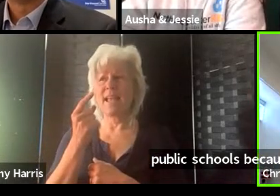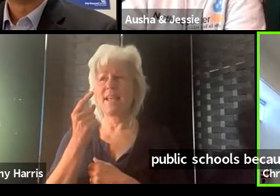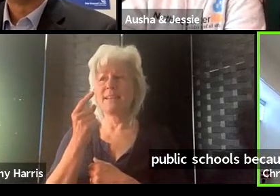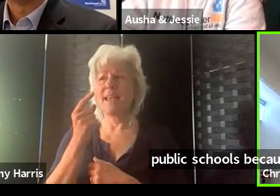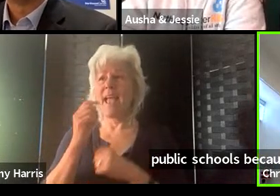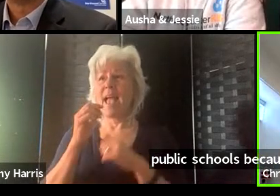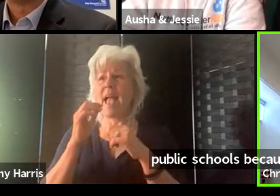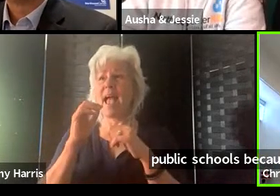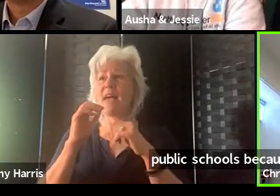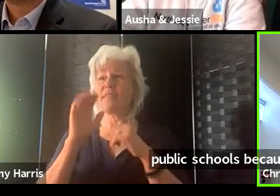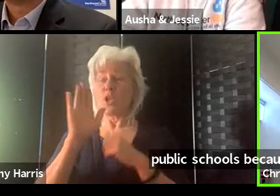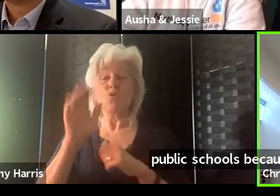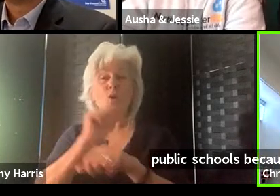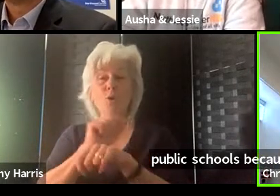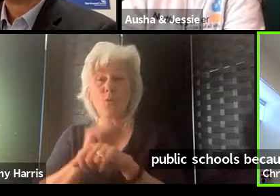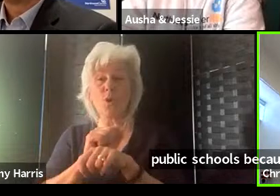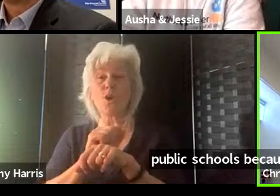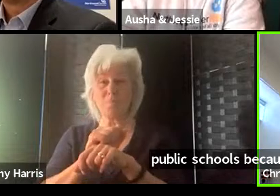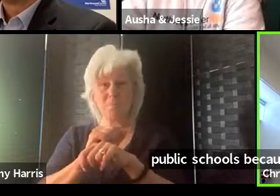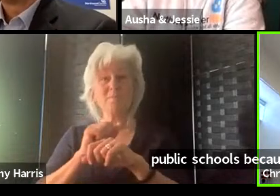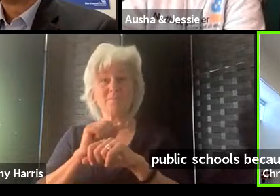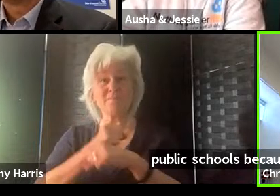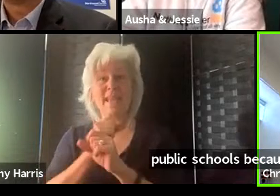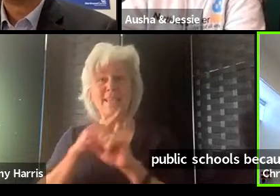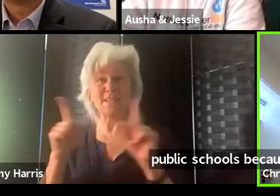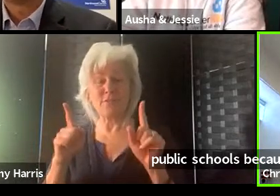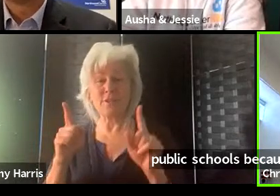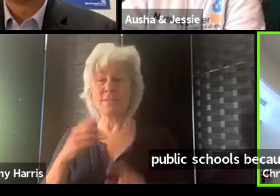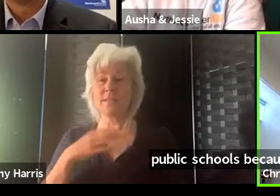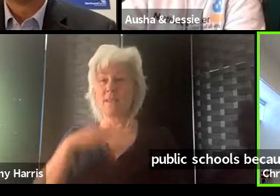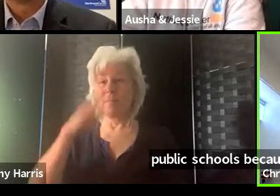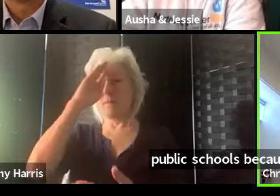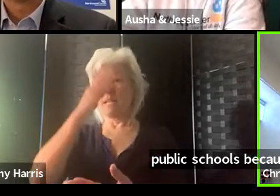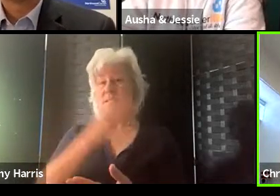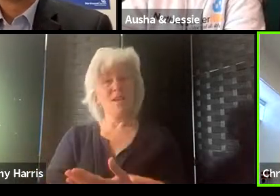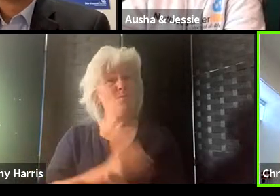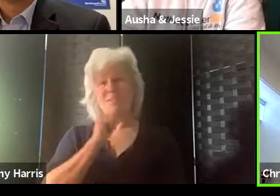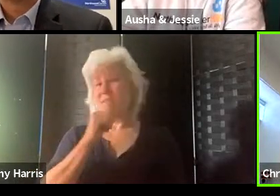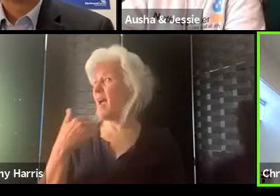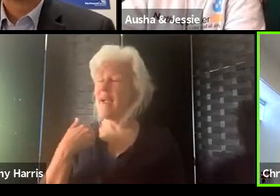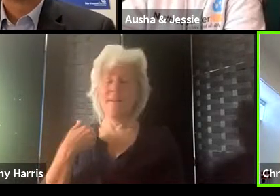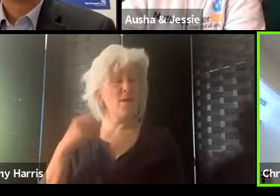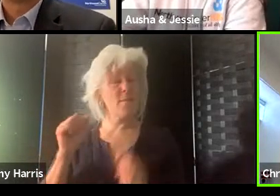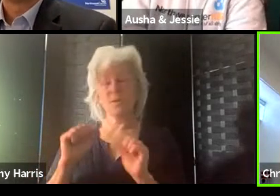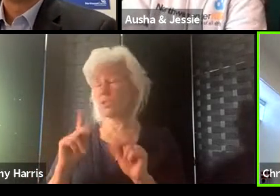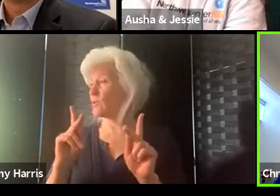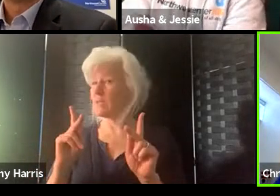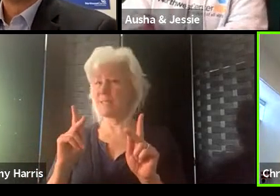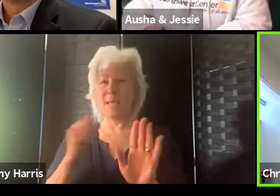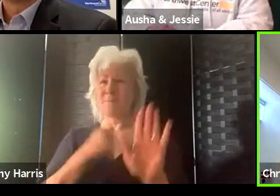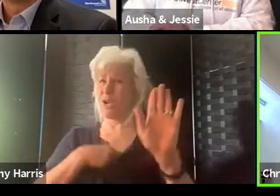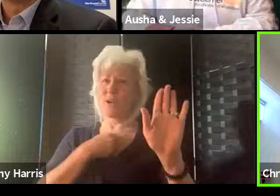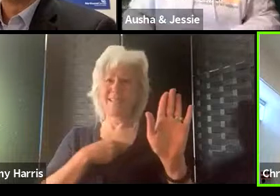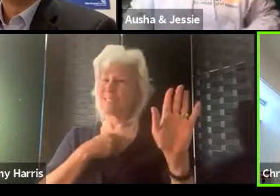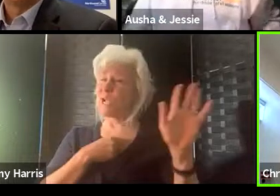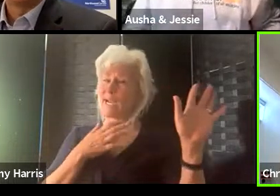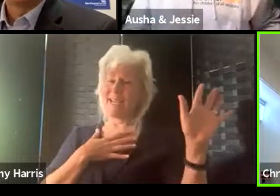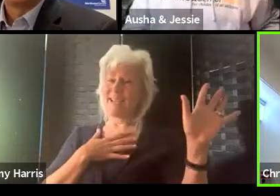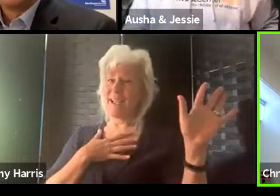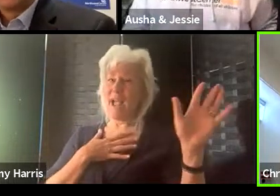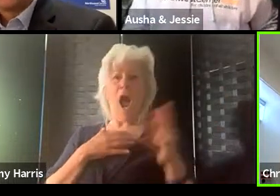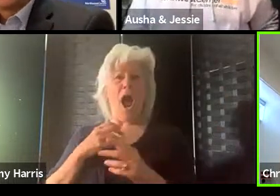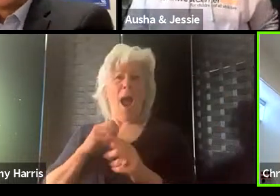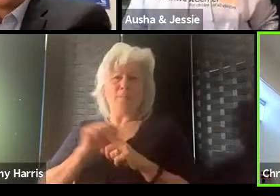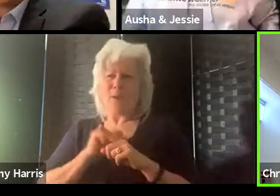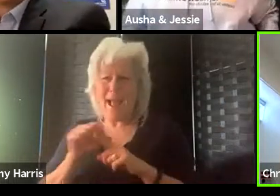that your work has made a difference, and that my son would not have the opportunities. Sorry, I rehearsed this so I